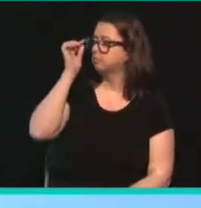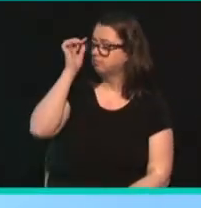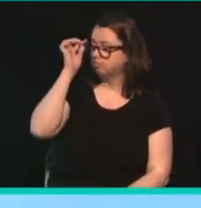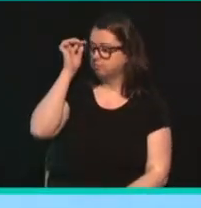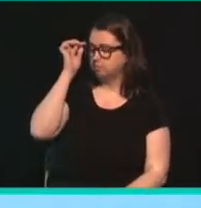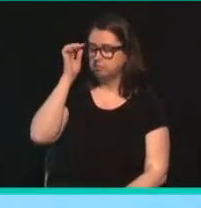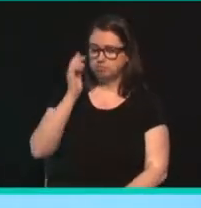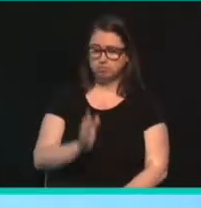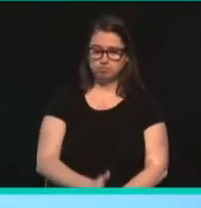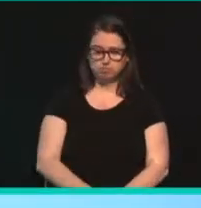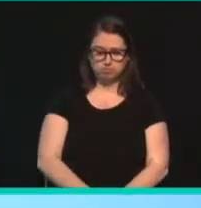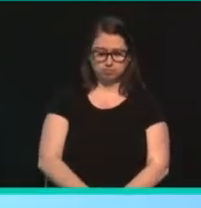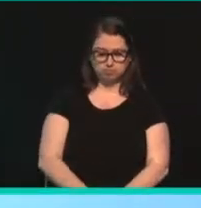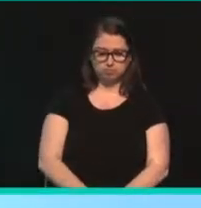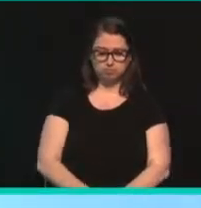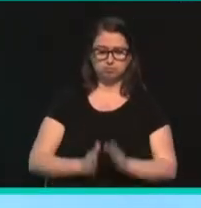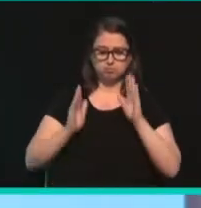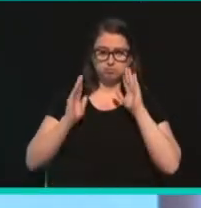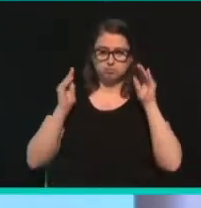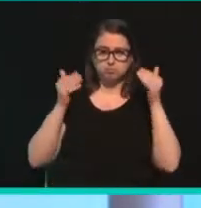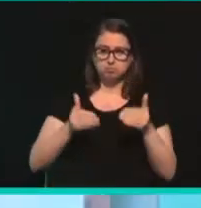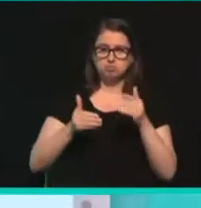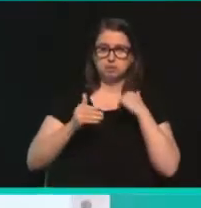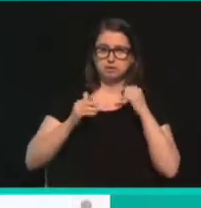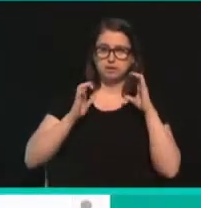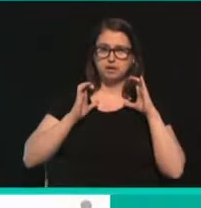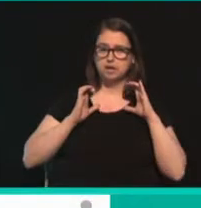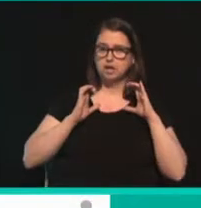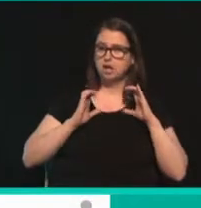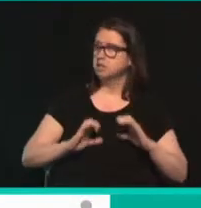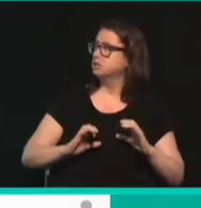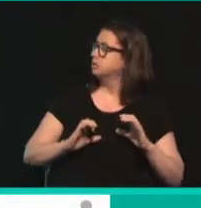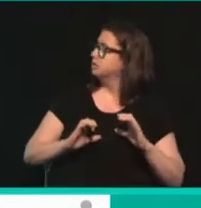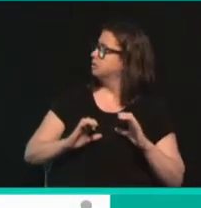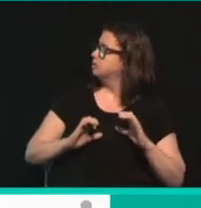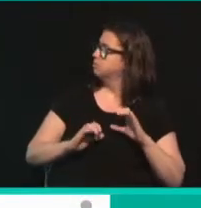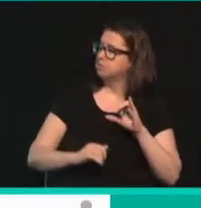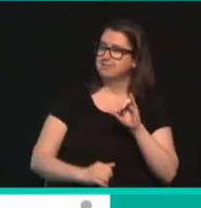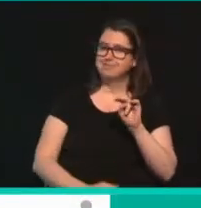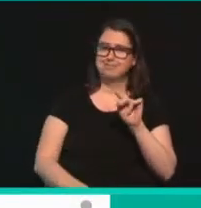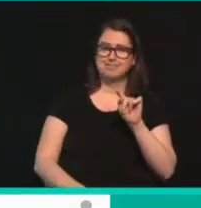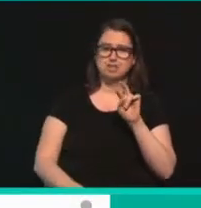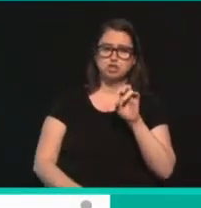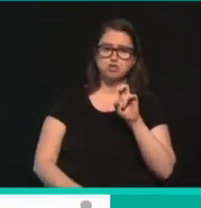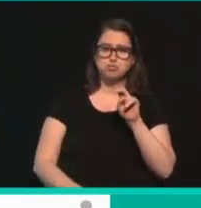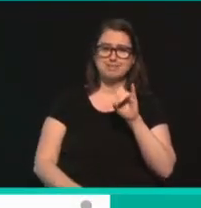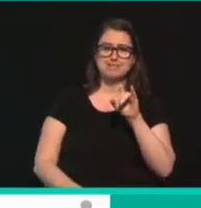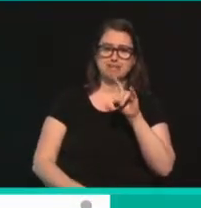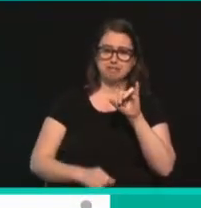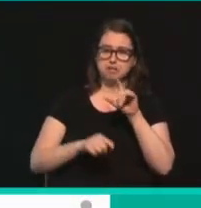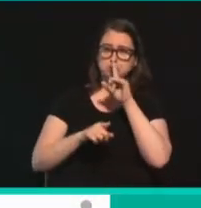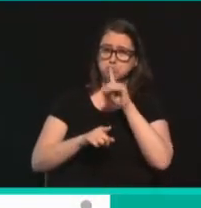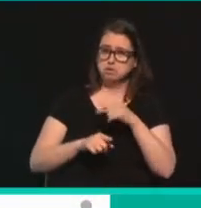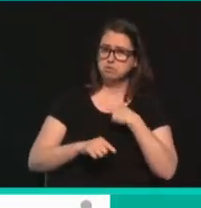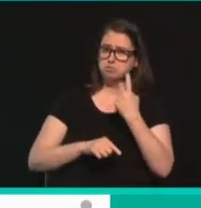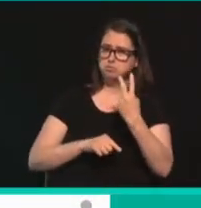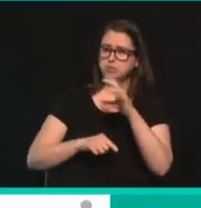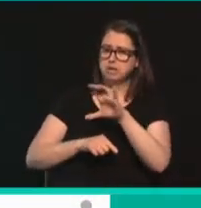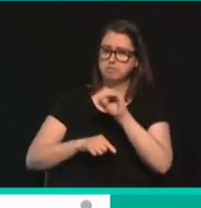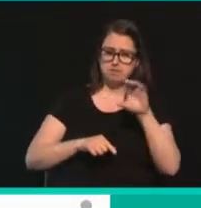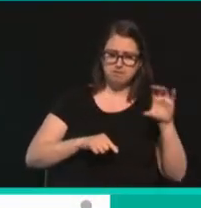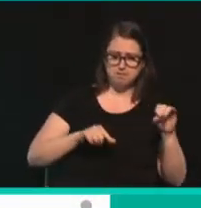The focus is customer centricity in a world driven by technology. Today, too many companies are trying